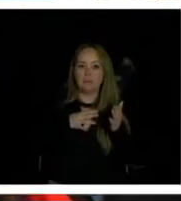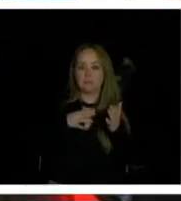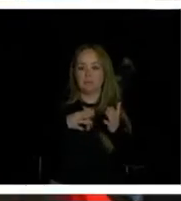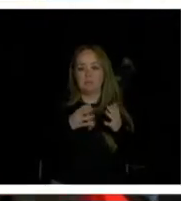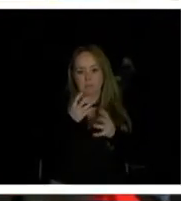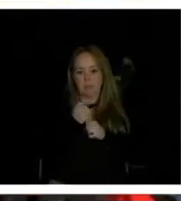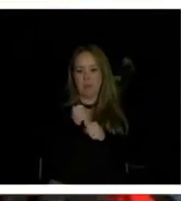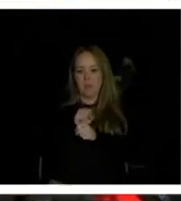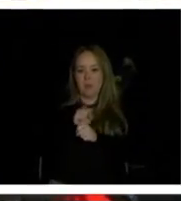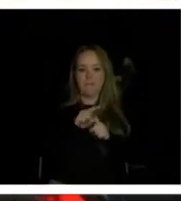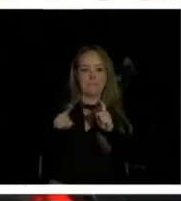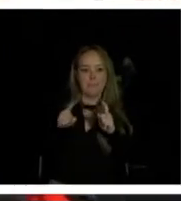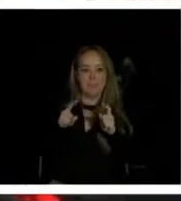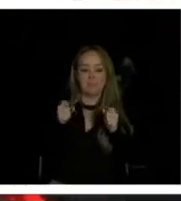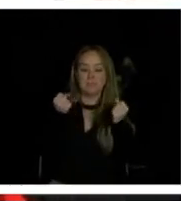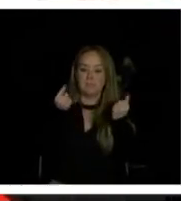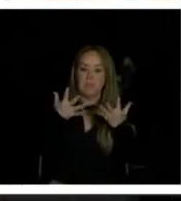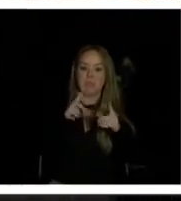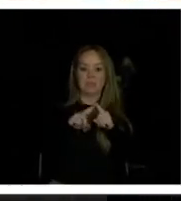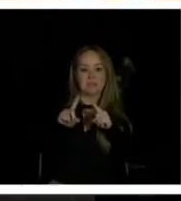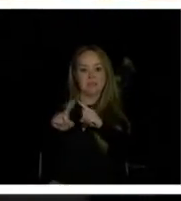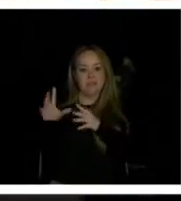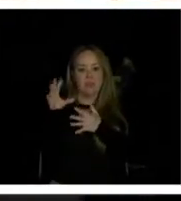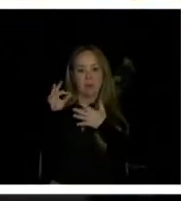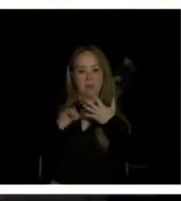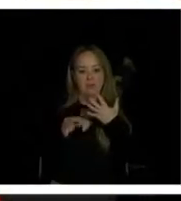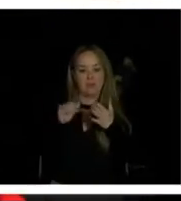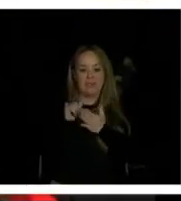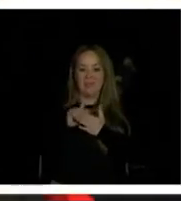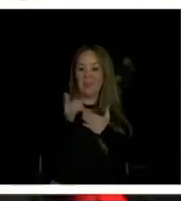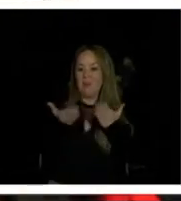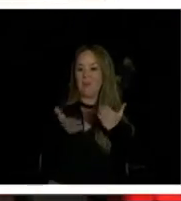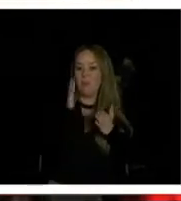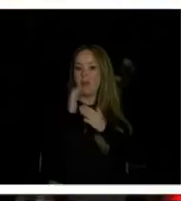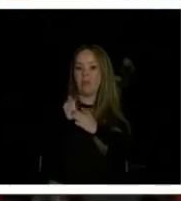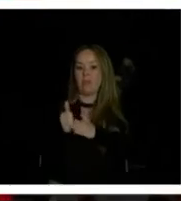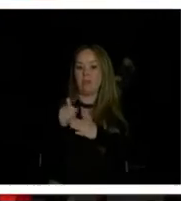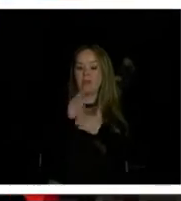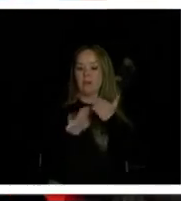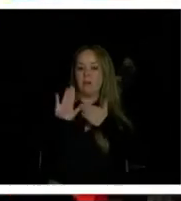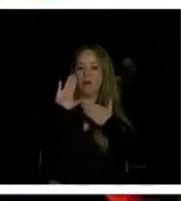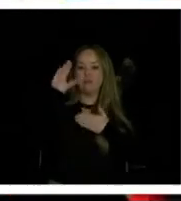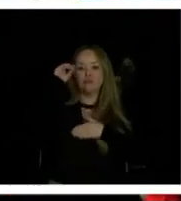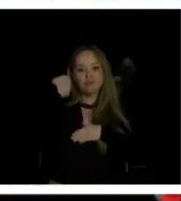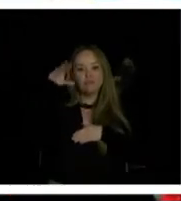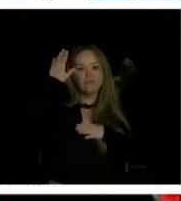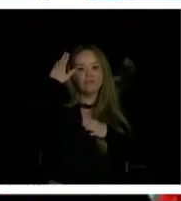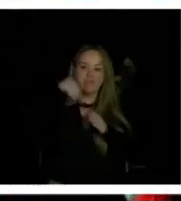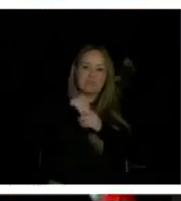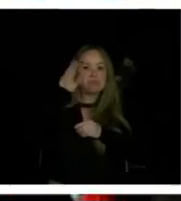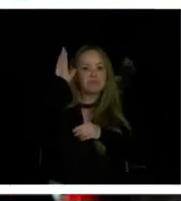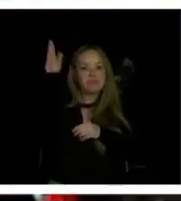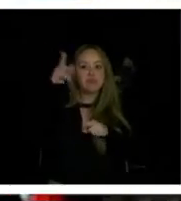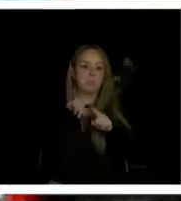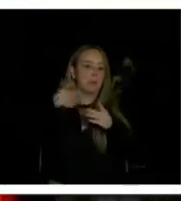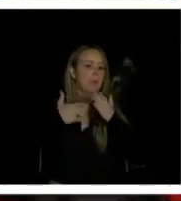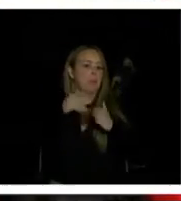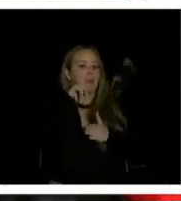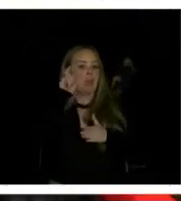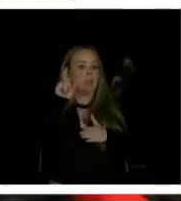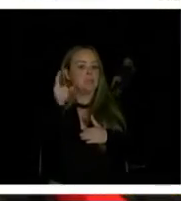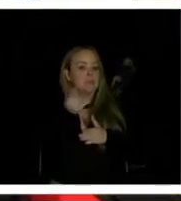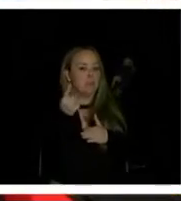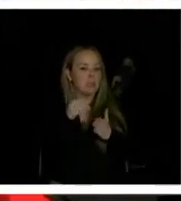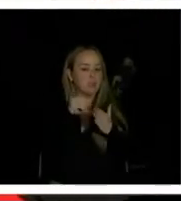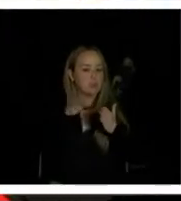to get a job. But there's a number of different options. That may lead to college in the future, but it may not be something that a